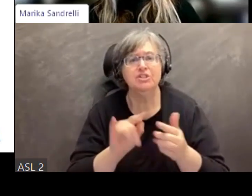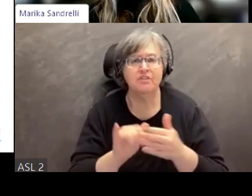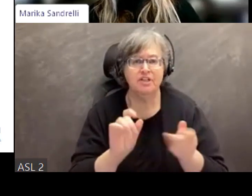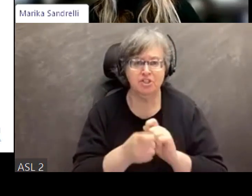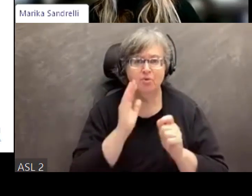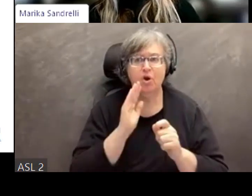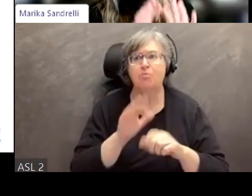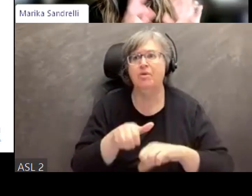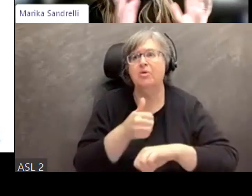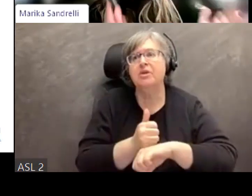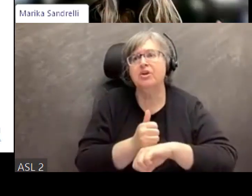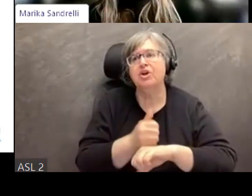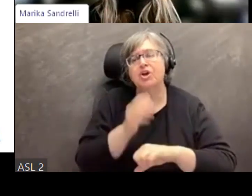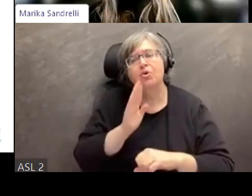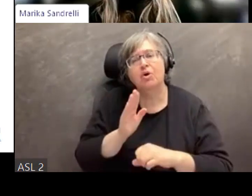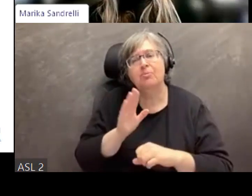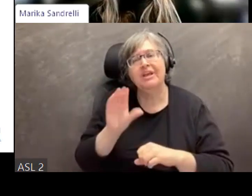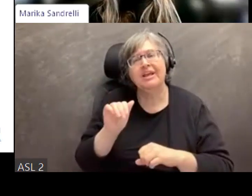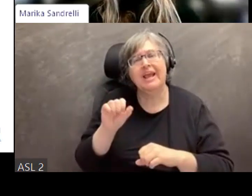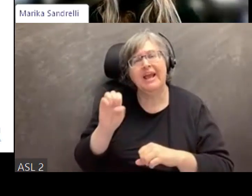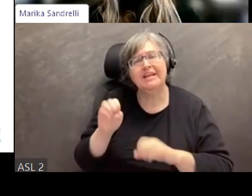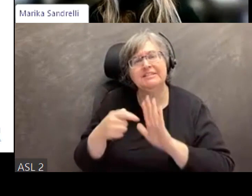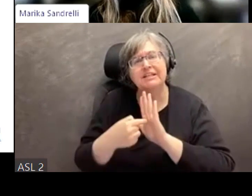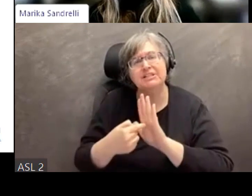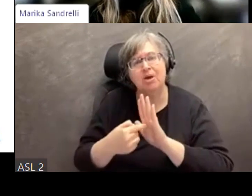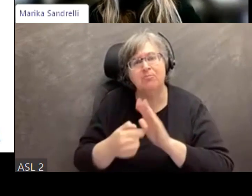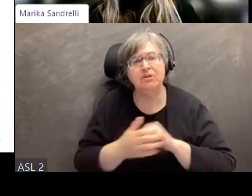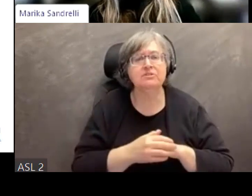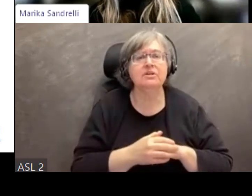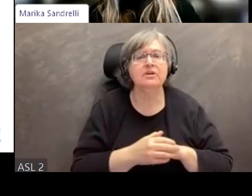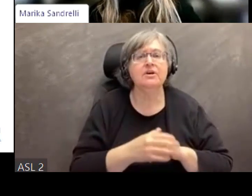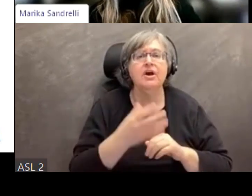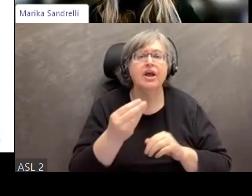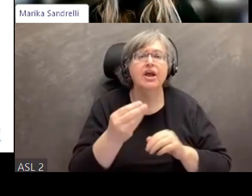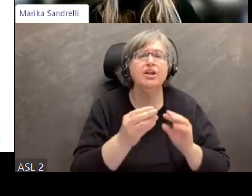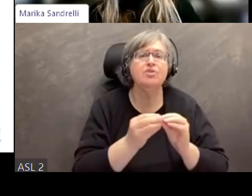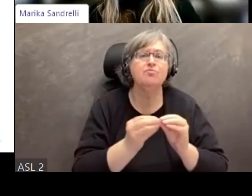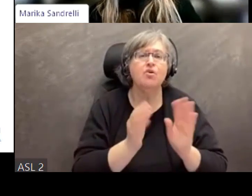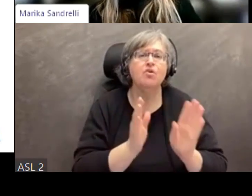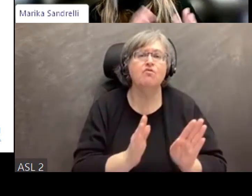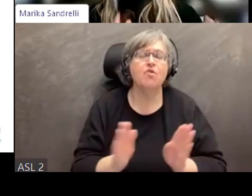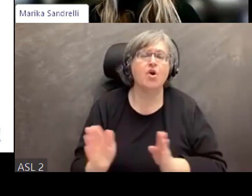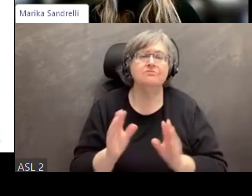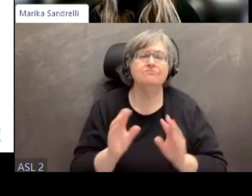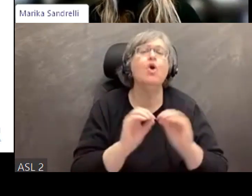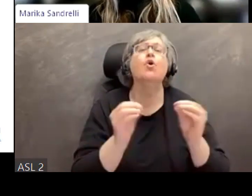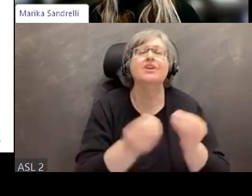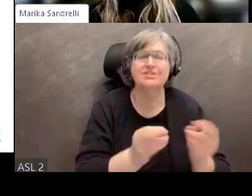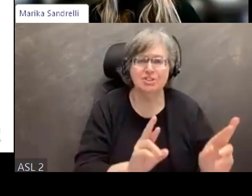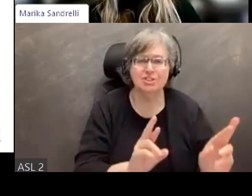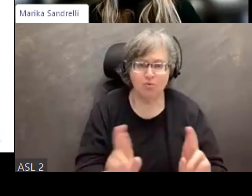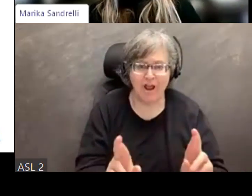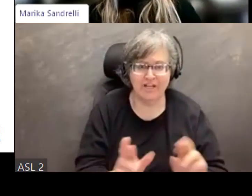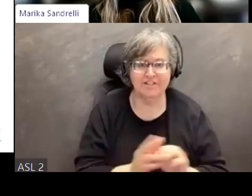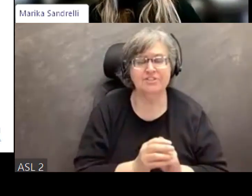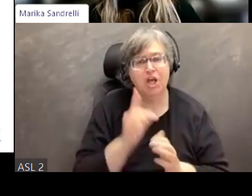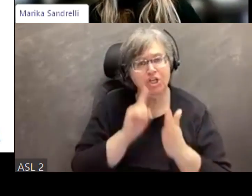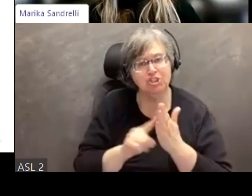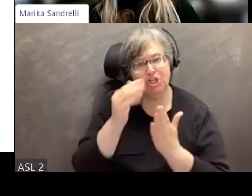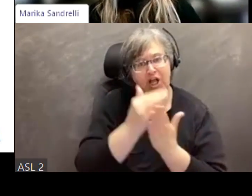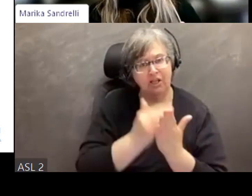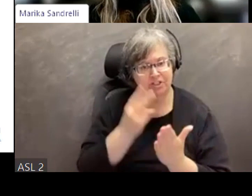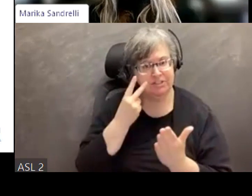an implementation guide, but it's going to be based in case exemplars. And then looking at a bit of an organizational